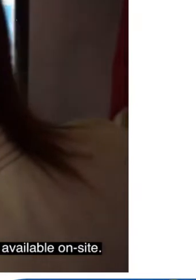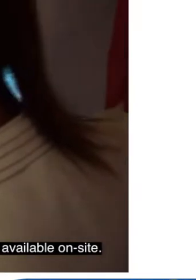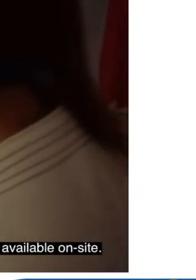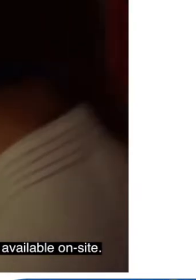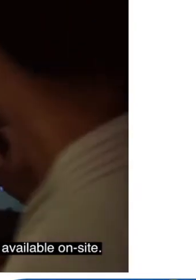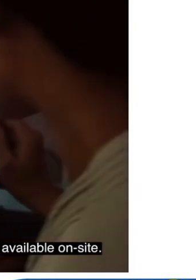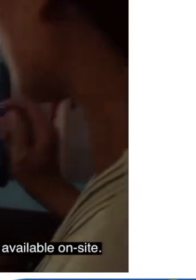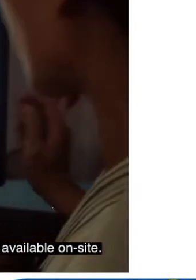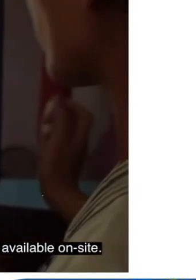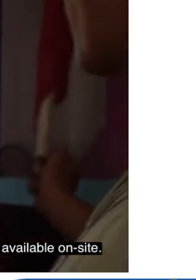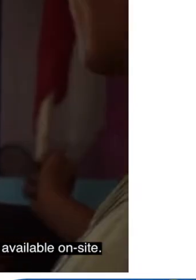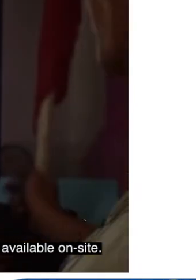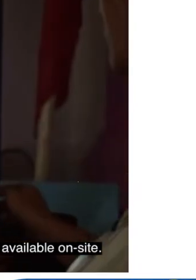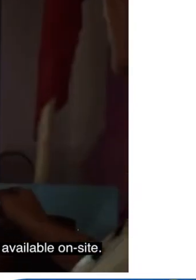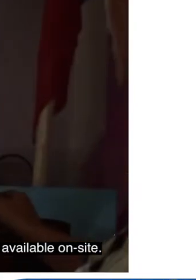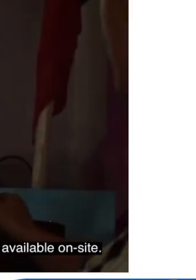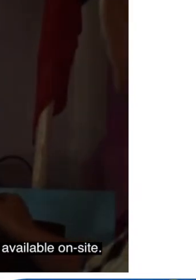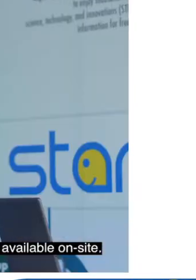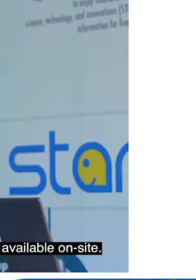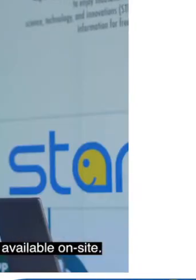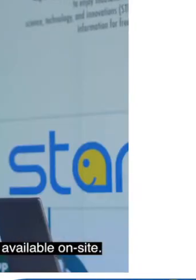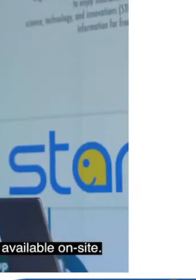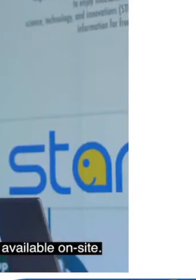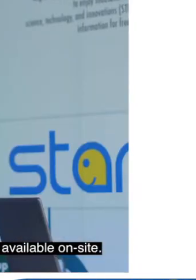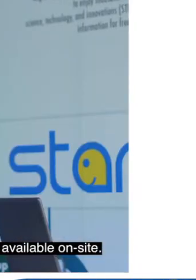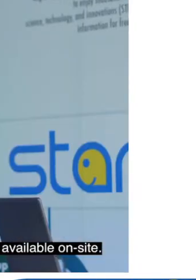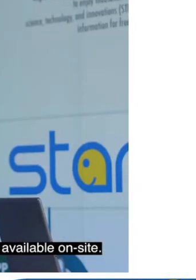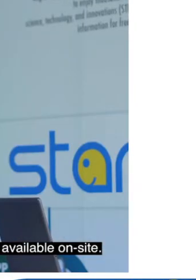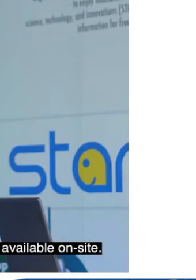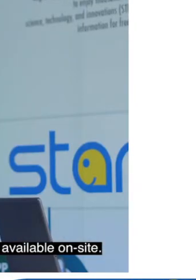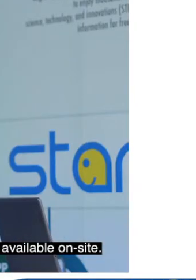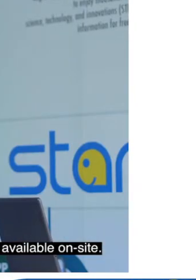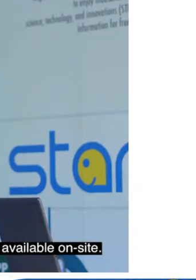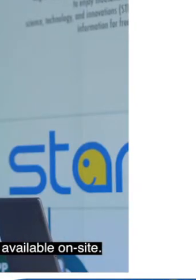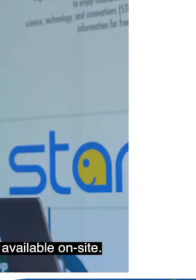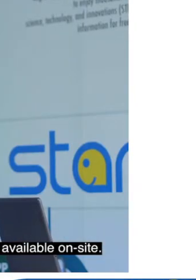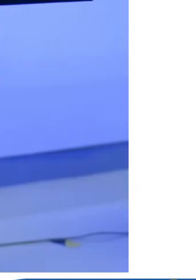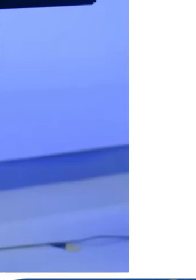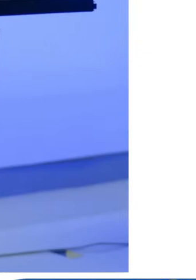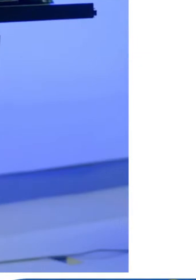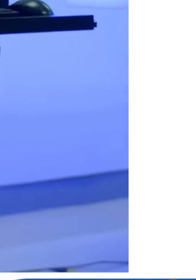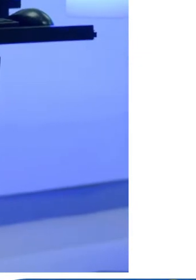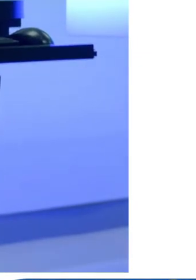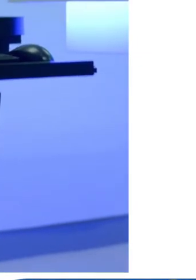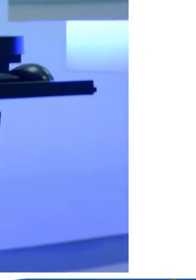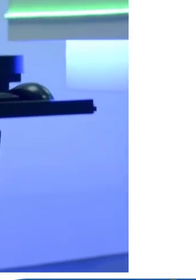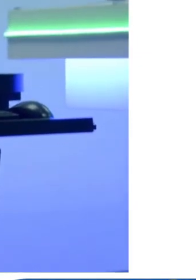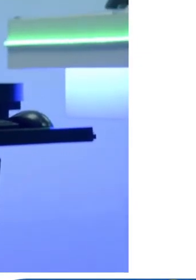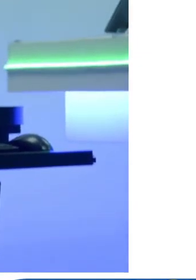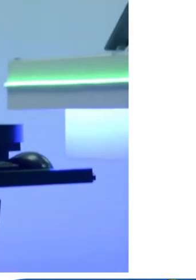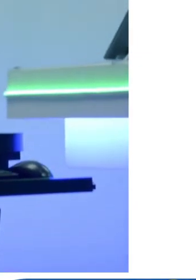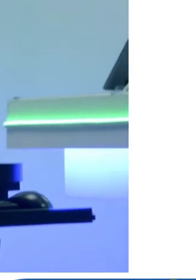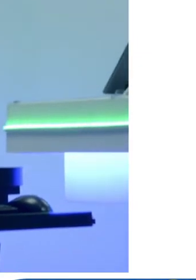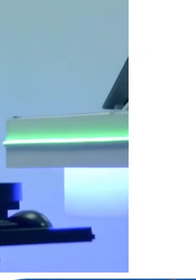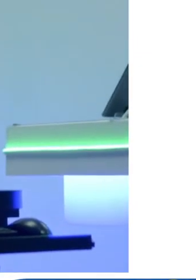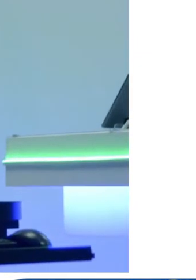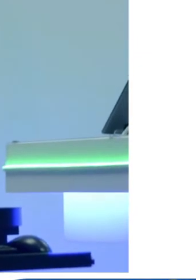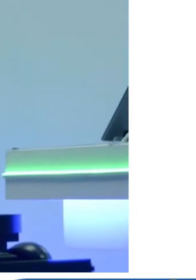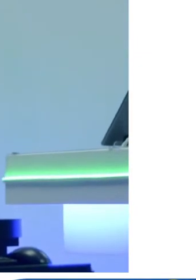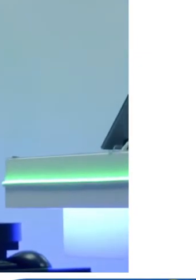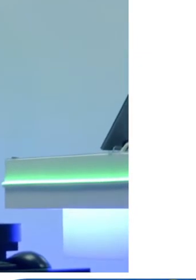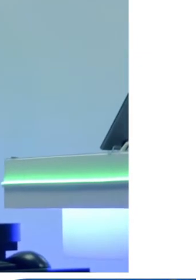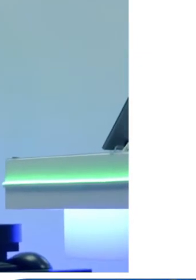buffer, especially since the internet might not be available on site. With this one, everything